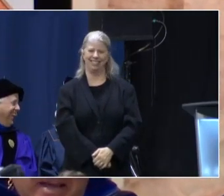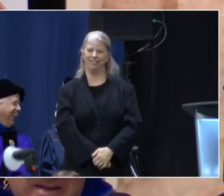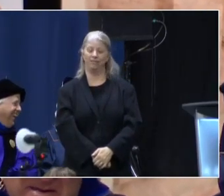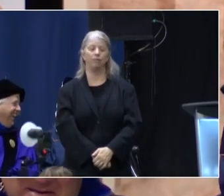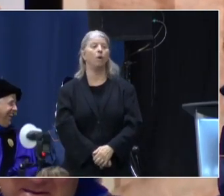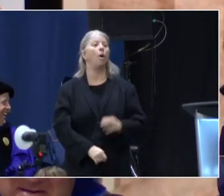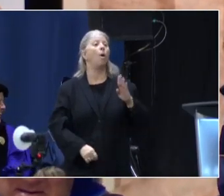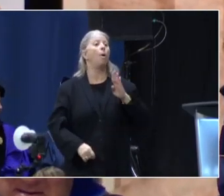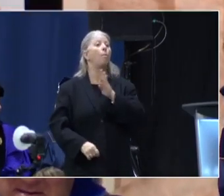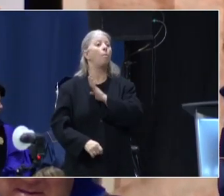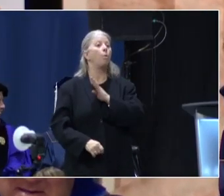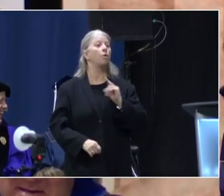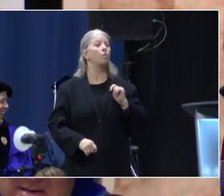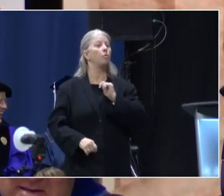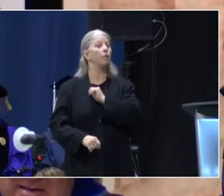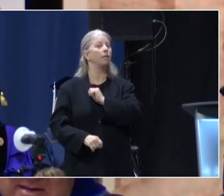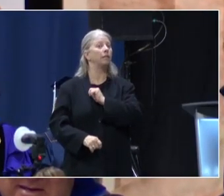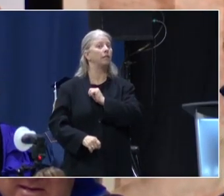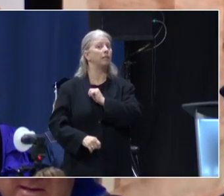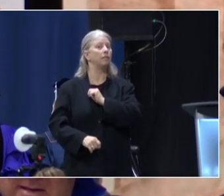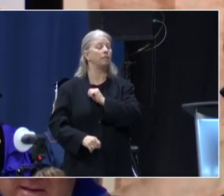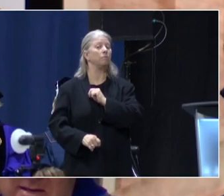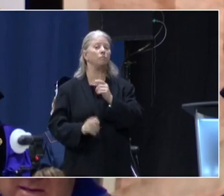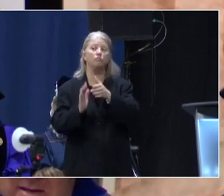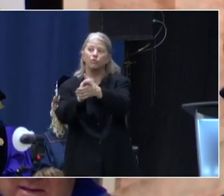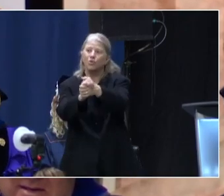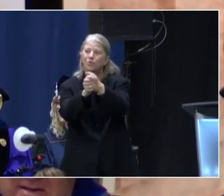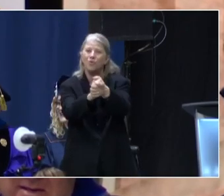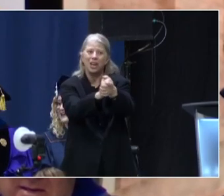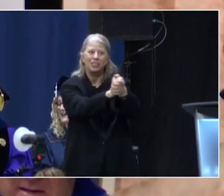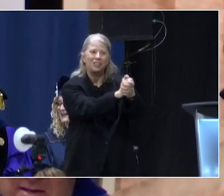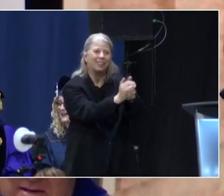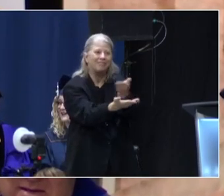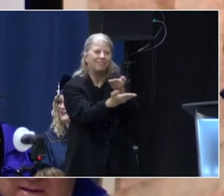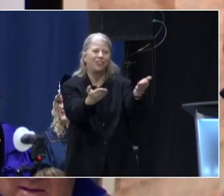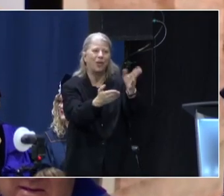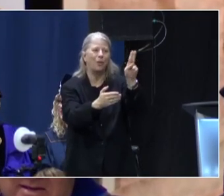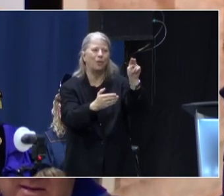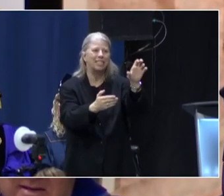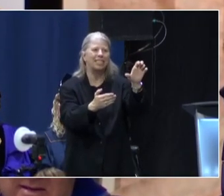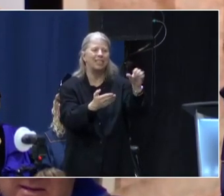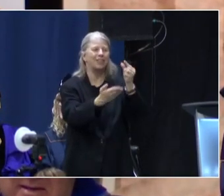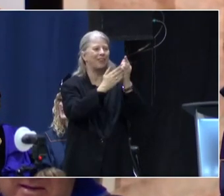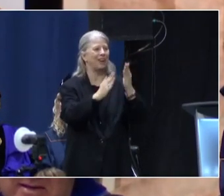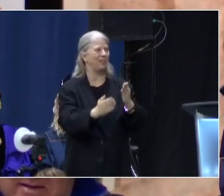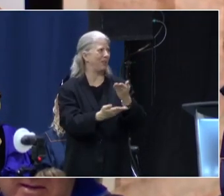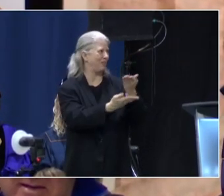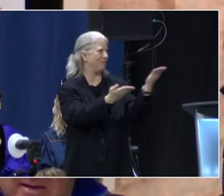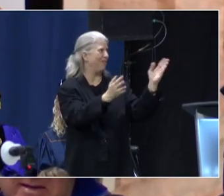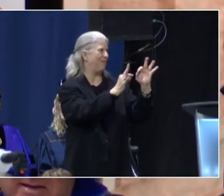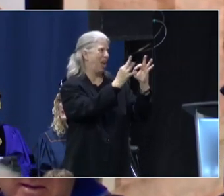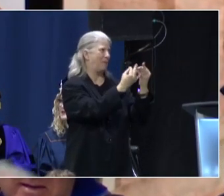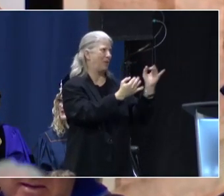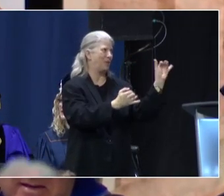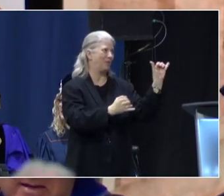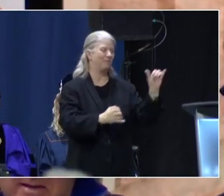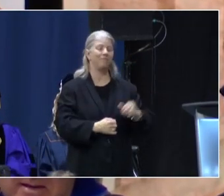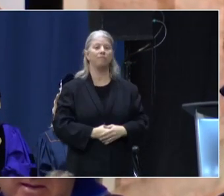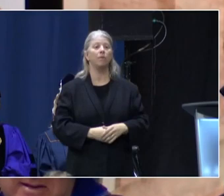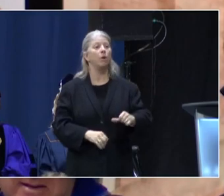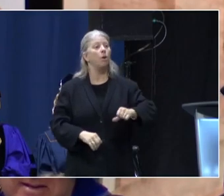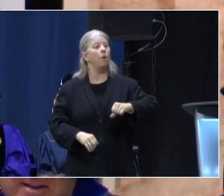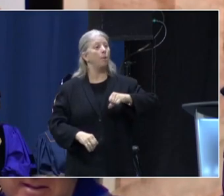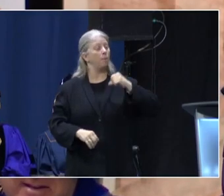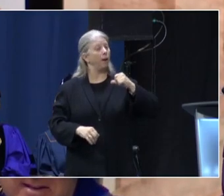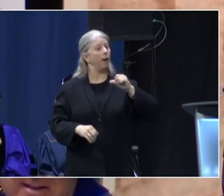The Board of Trustees extends its congratulations to our UNC graduates and their families. We are proud of